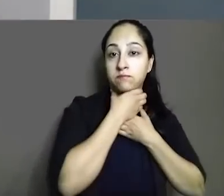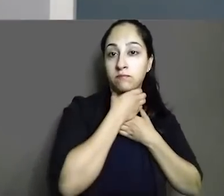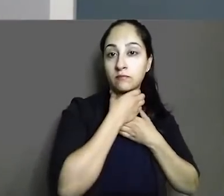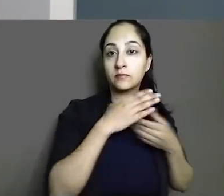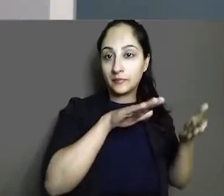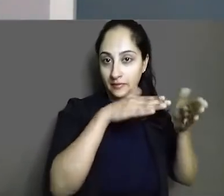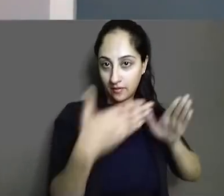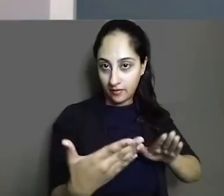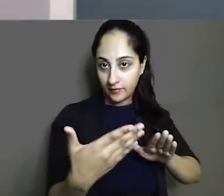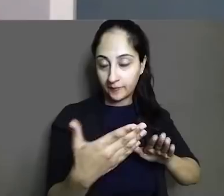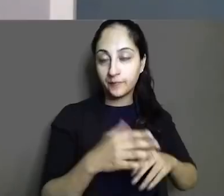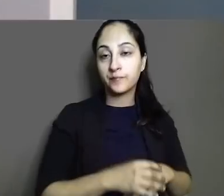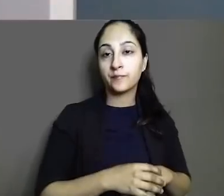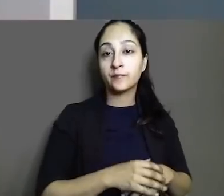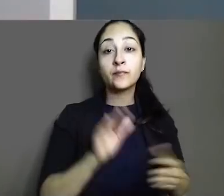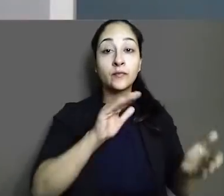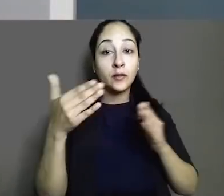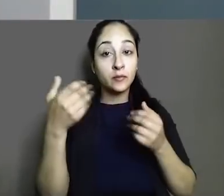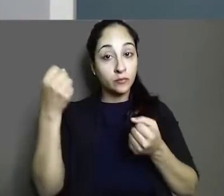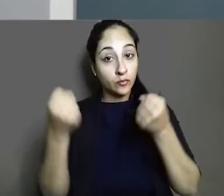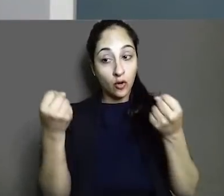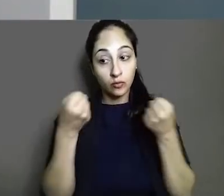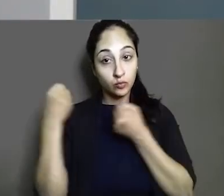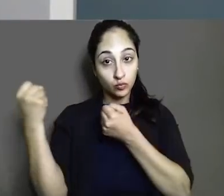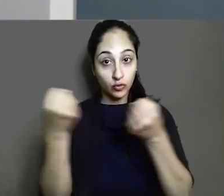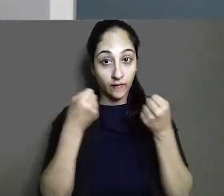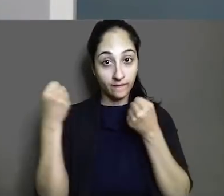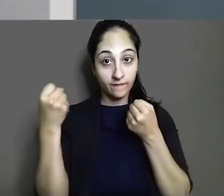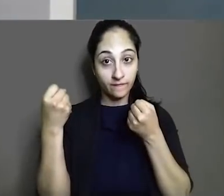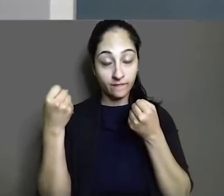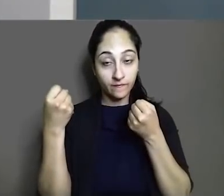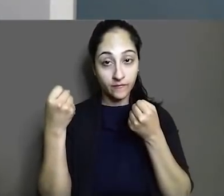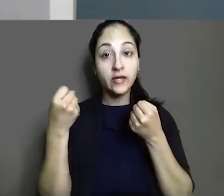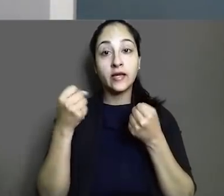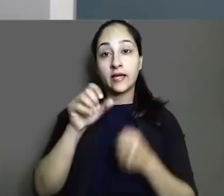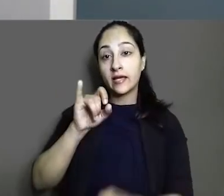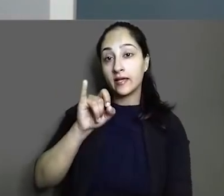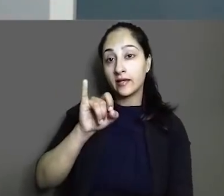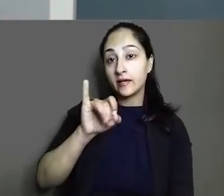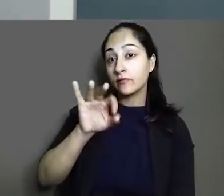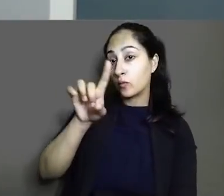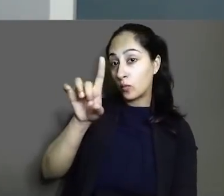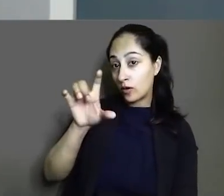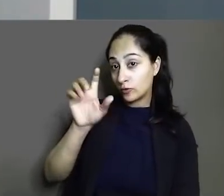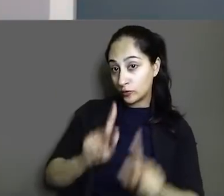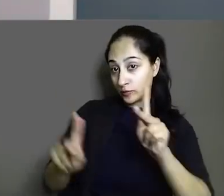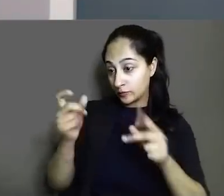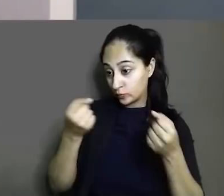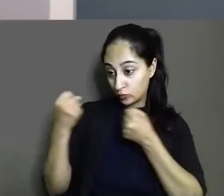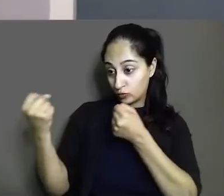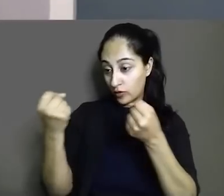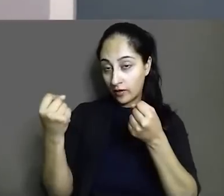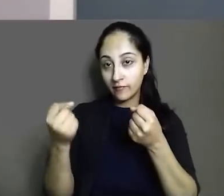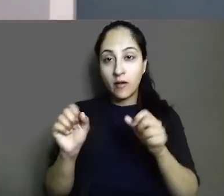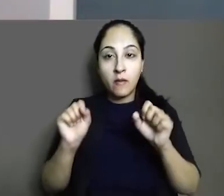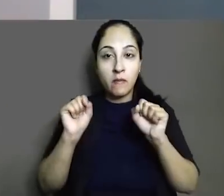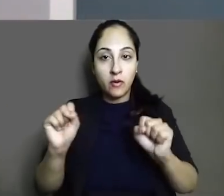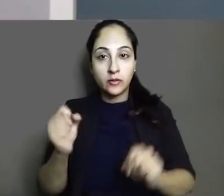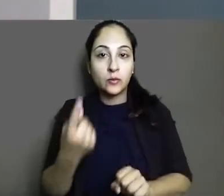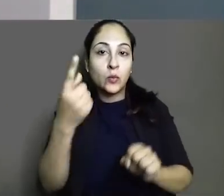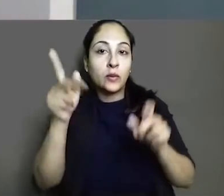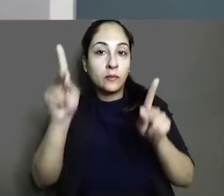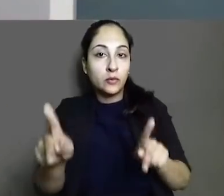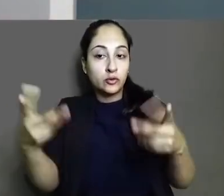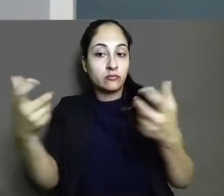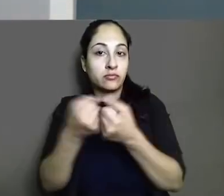Now, causality is really important to understand as well. It's human nature to draw a connection between events, especially